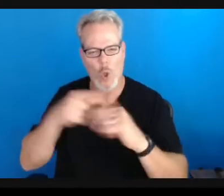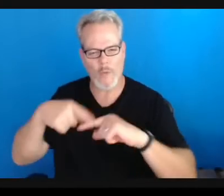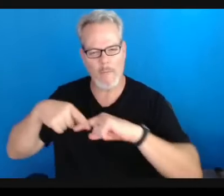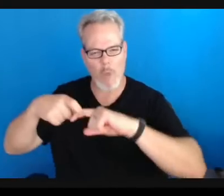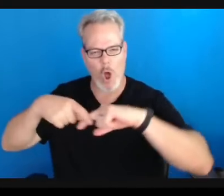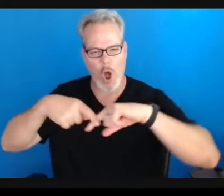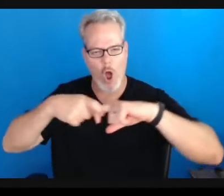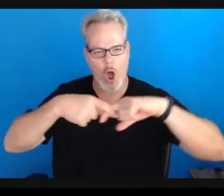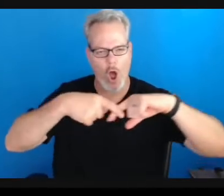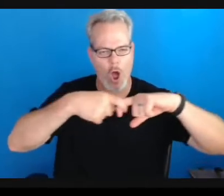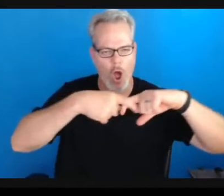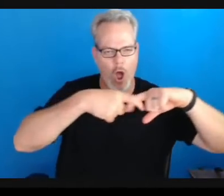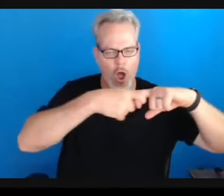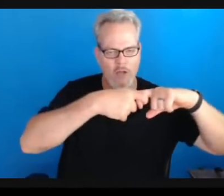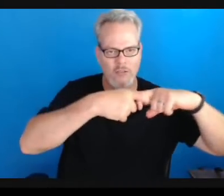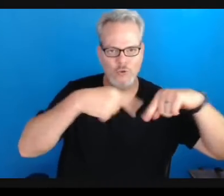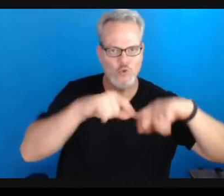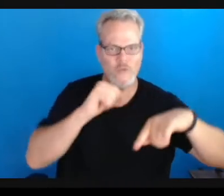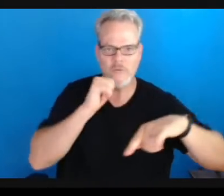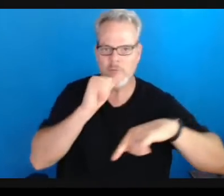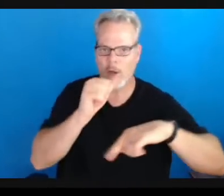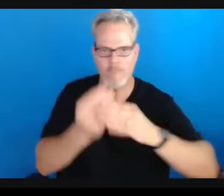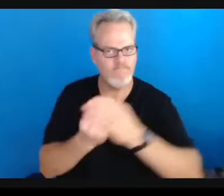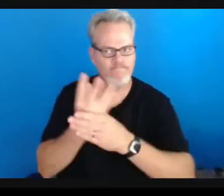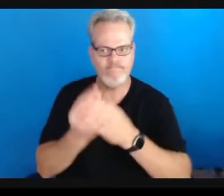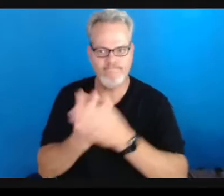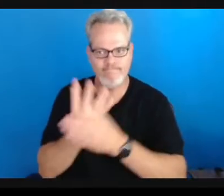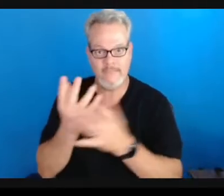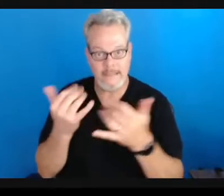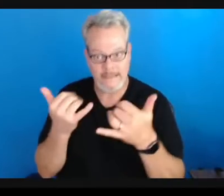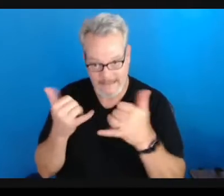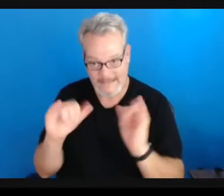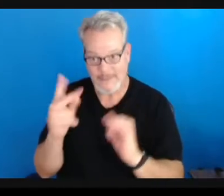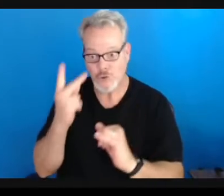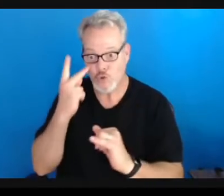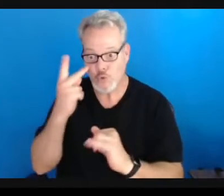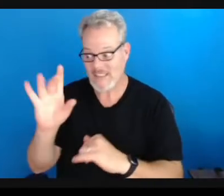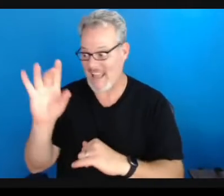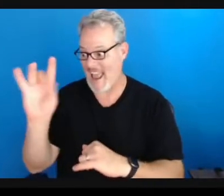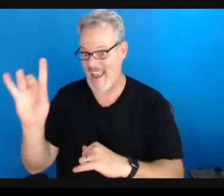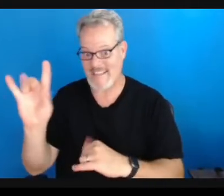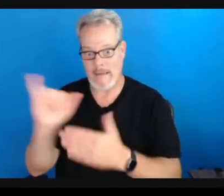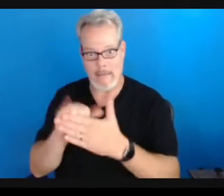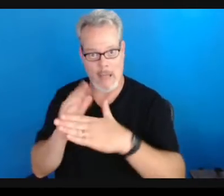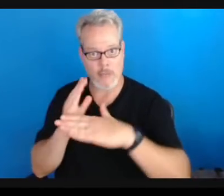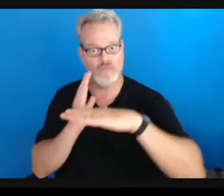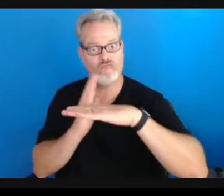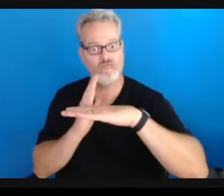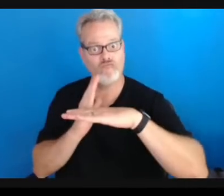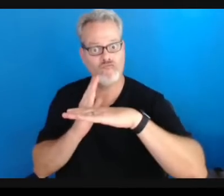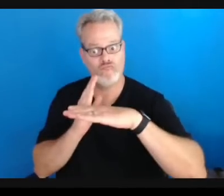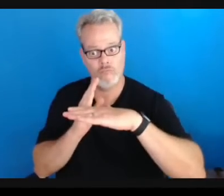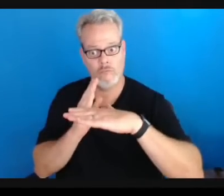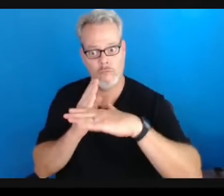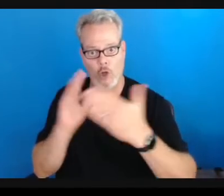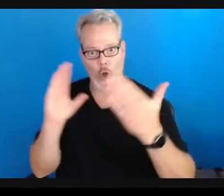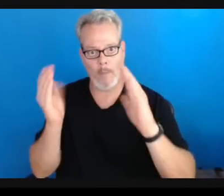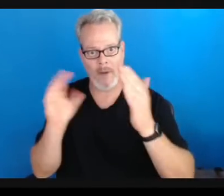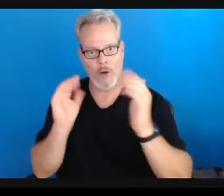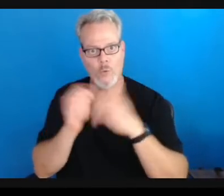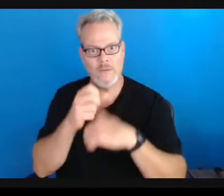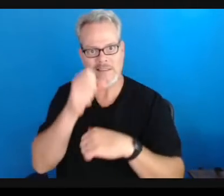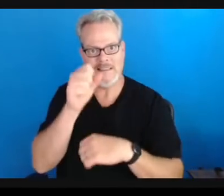between not putting out lava. And so even then, you can see at 8, that's ballpark of what we saw on a southeast